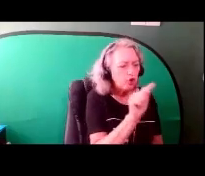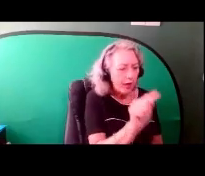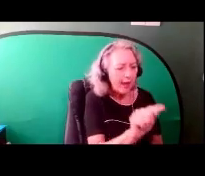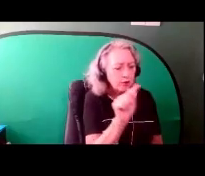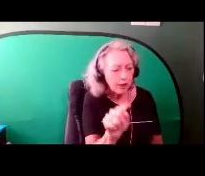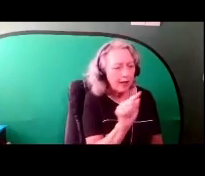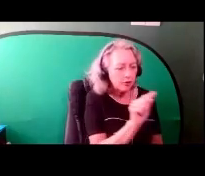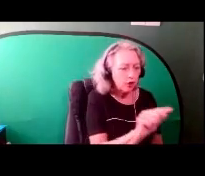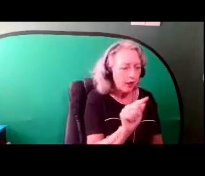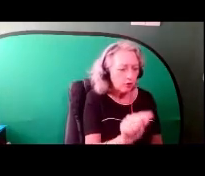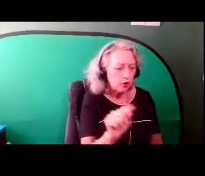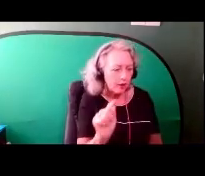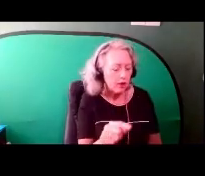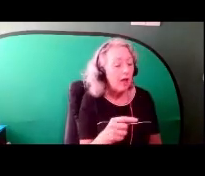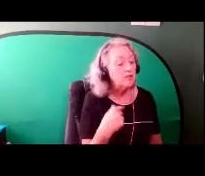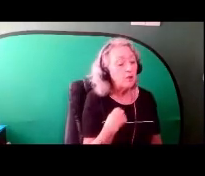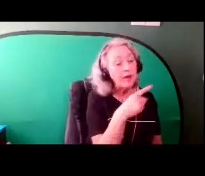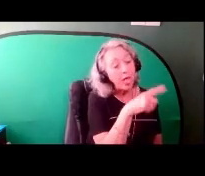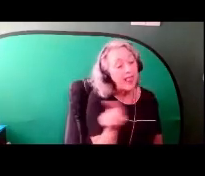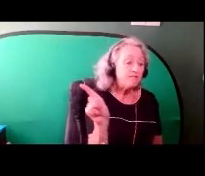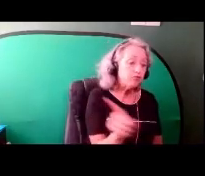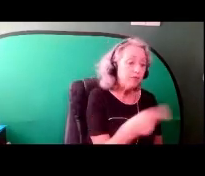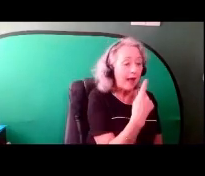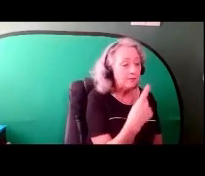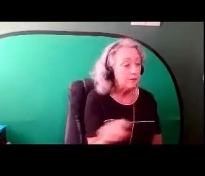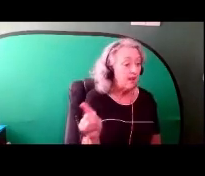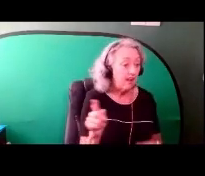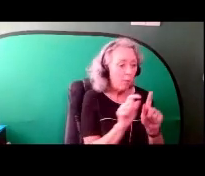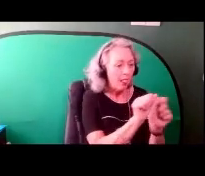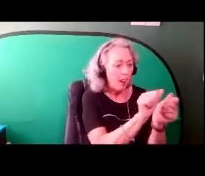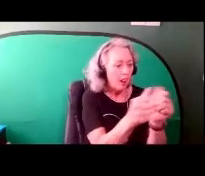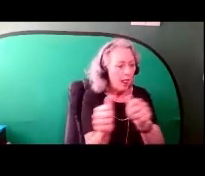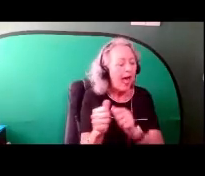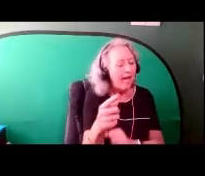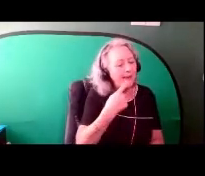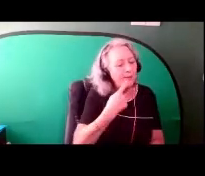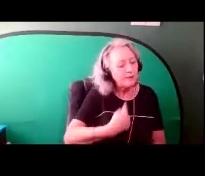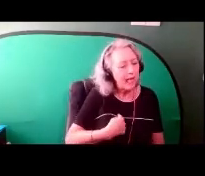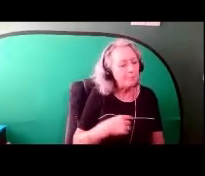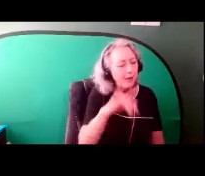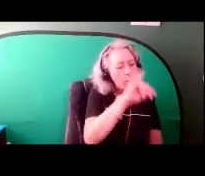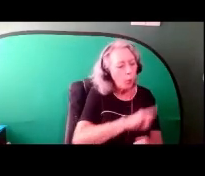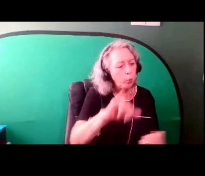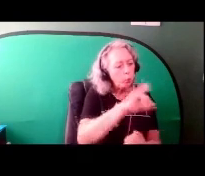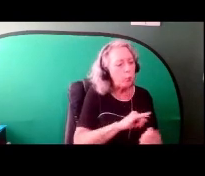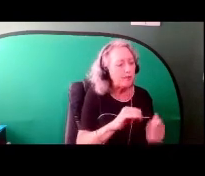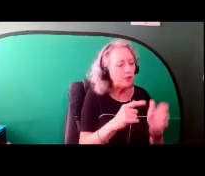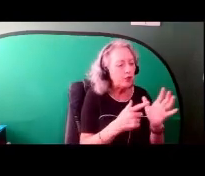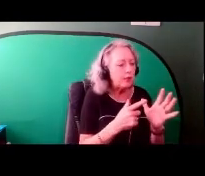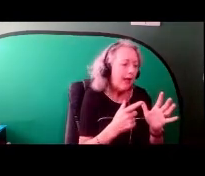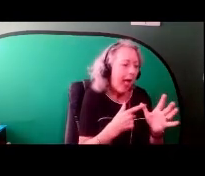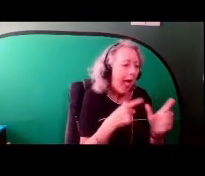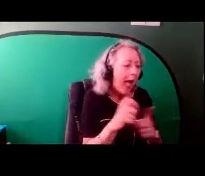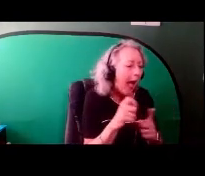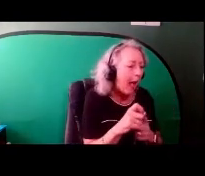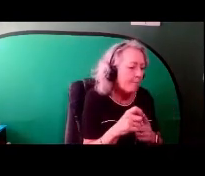I just swipe left and right with one finger, and VoiceOver will take care of the moving up and down for me. Just to demonstrate